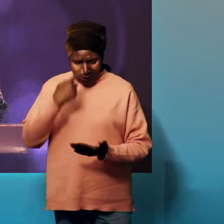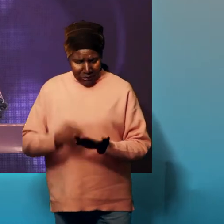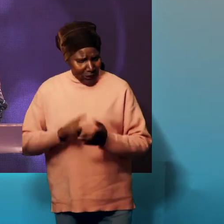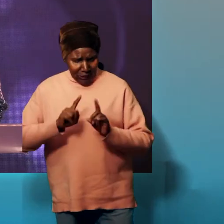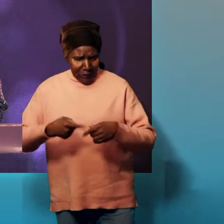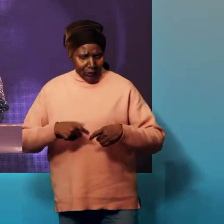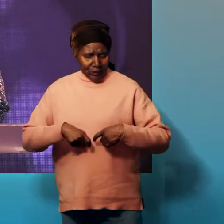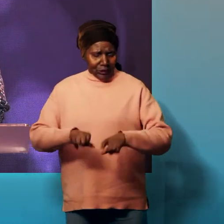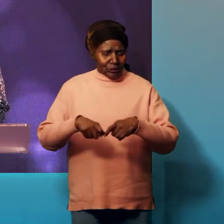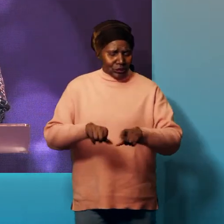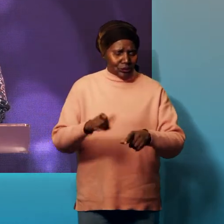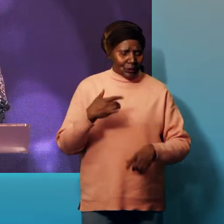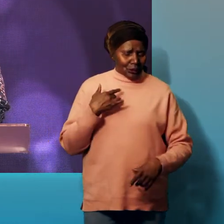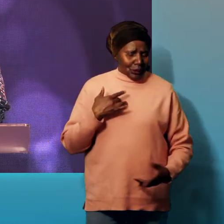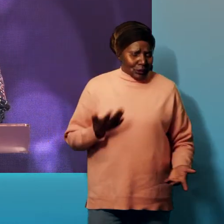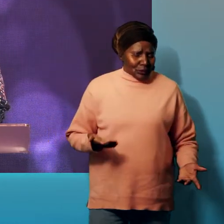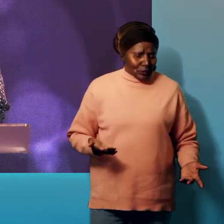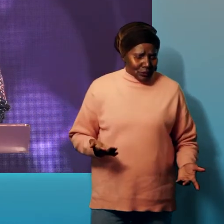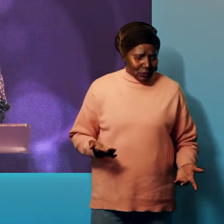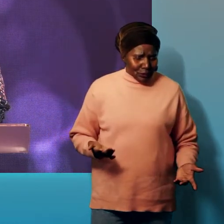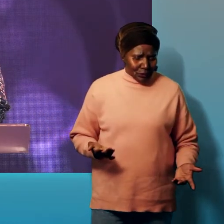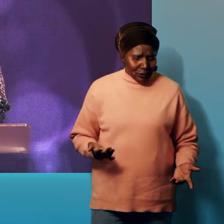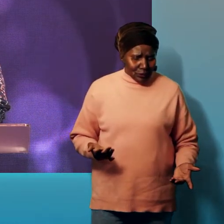on anymore.